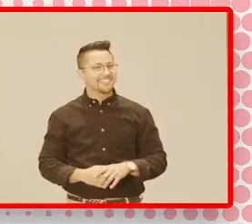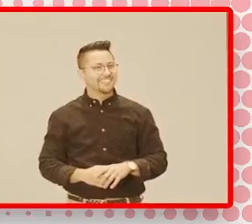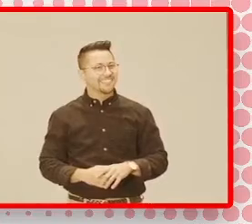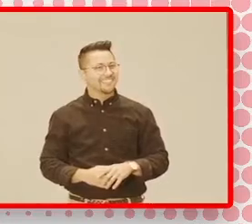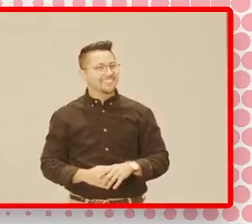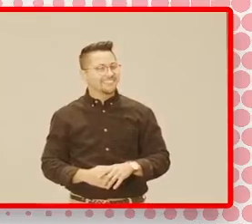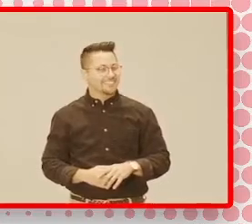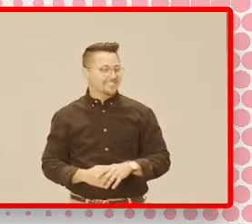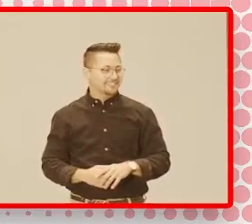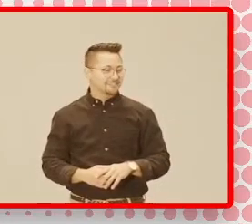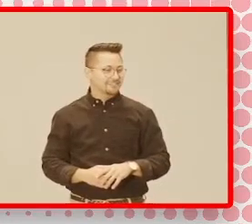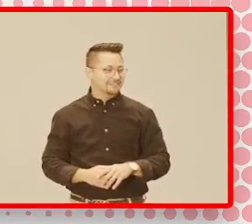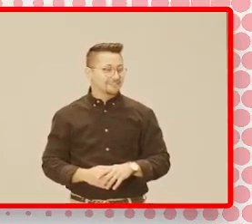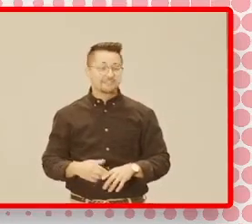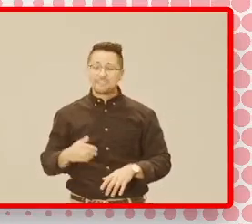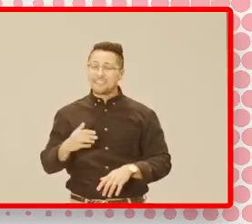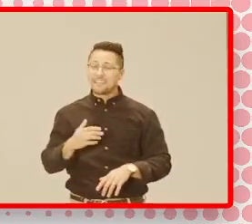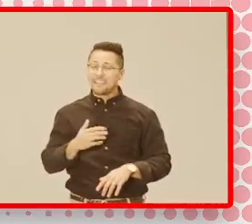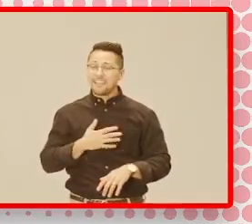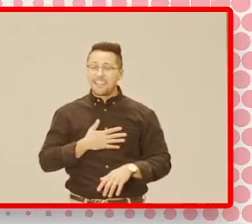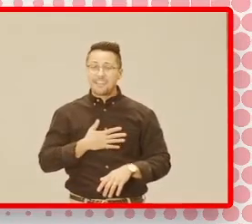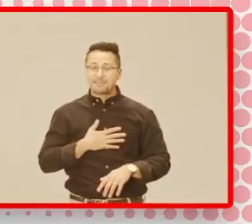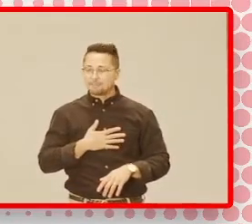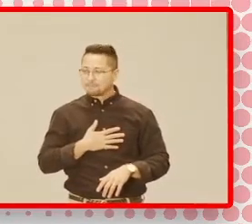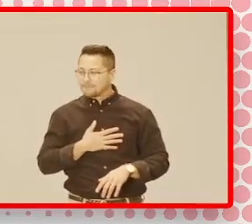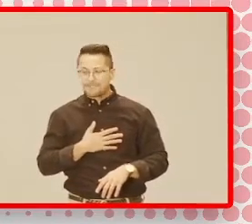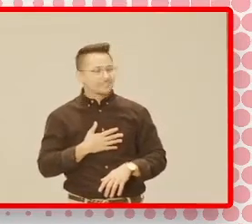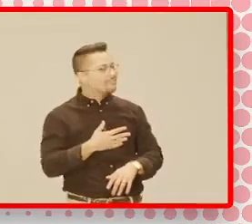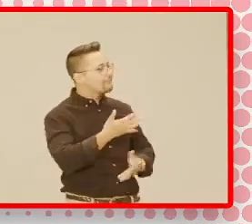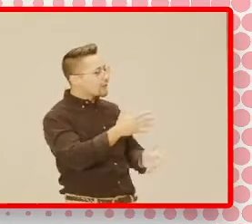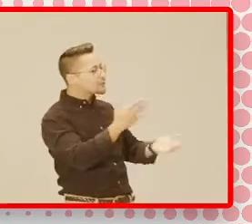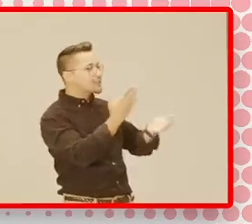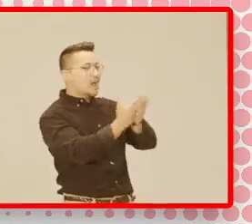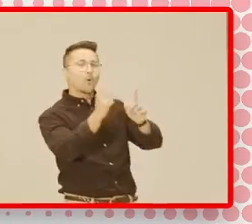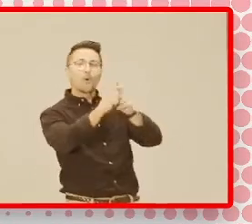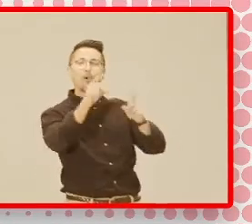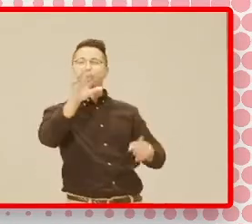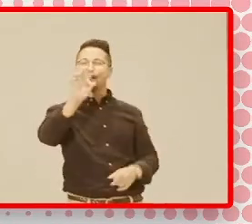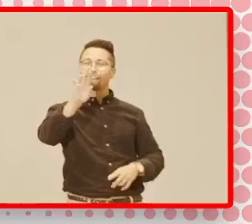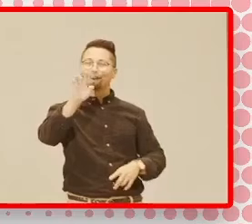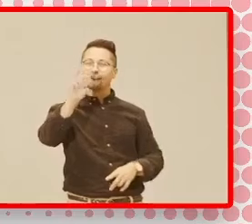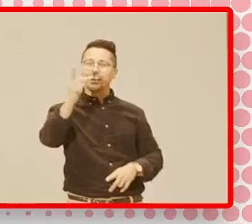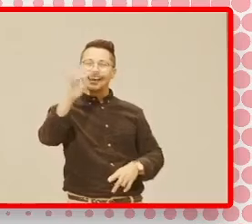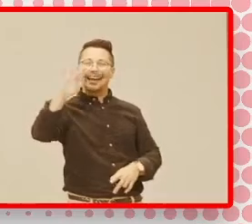In my freaking journey, Stop with the freak.